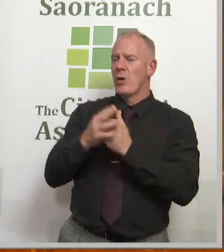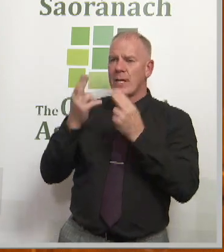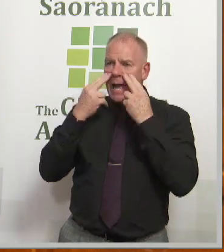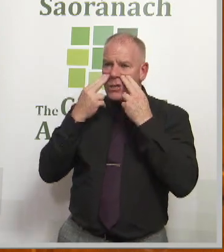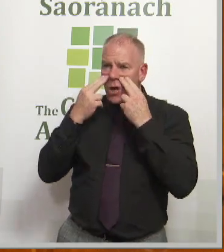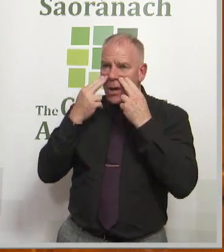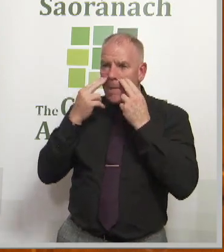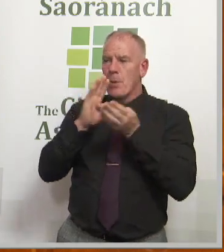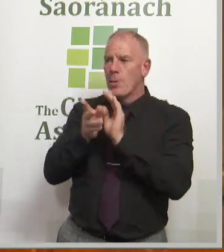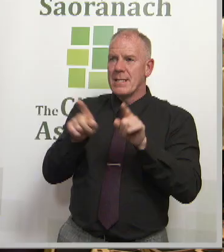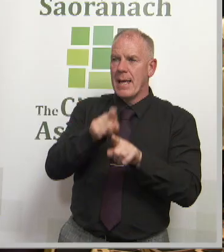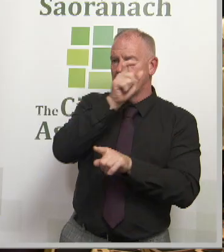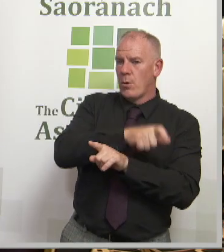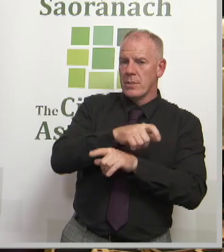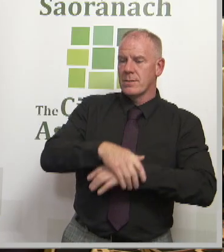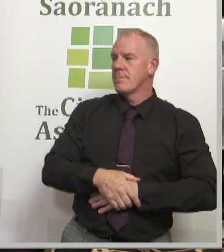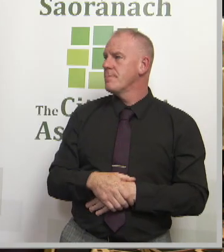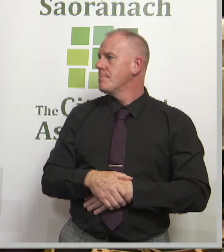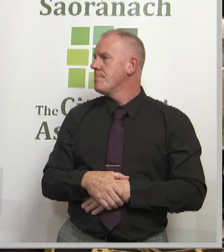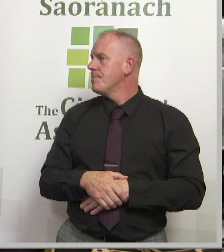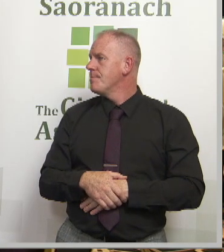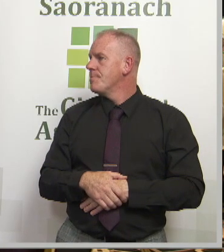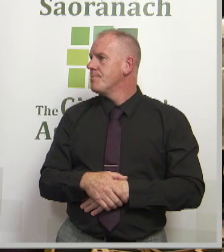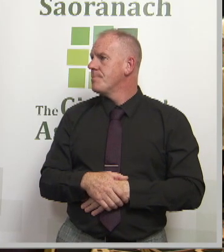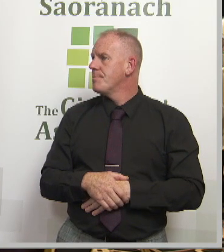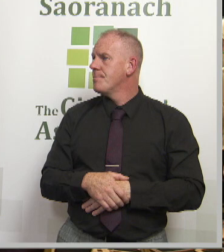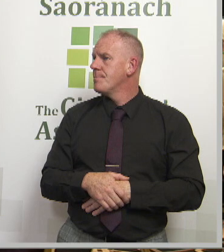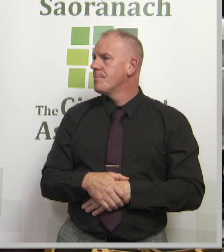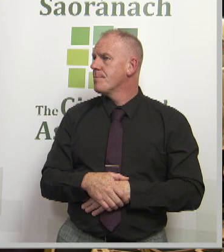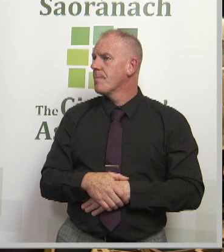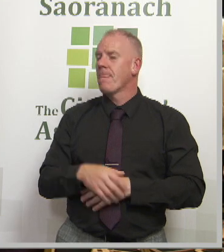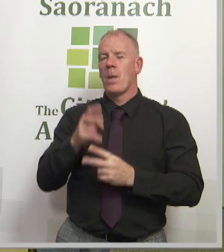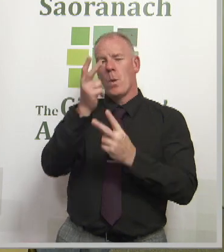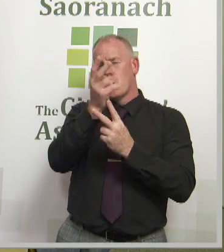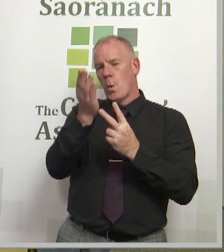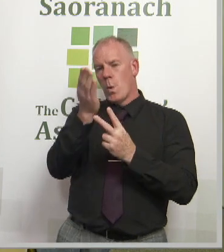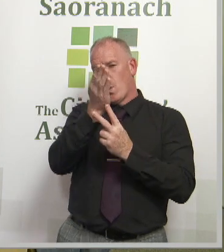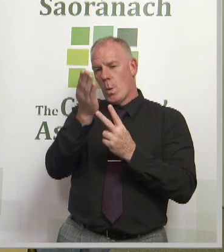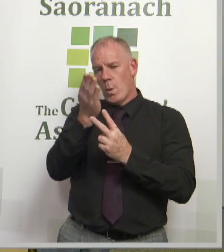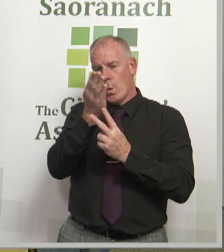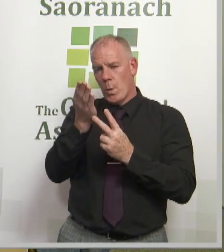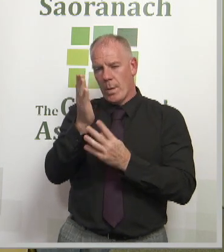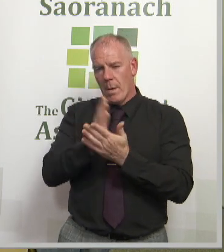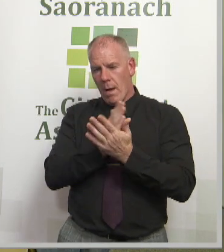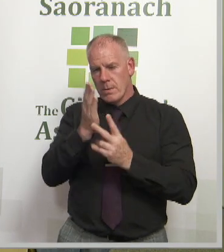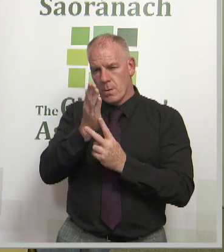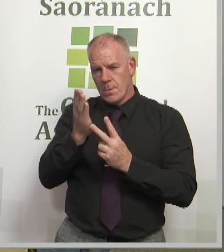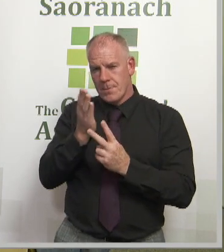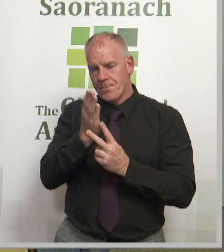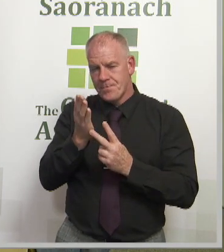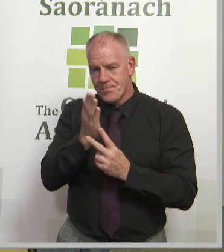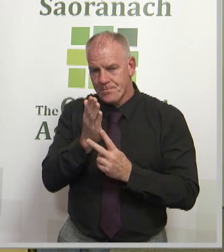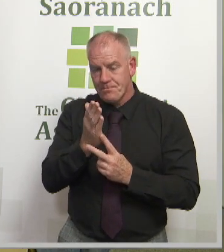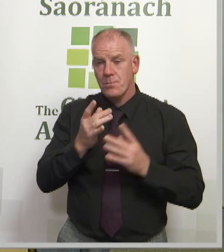person? Thanks, John. Mary? There are two sort of parts to that, and I'll go through maybe